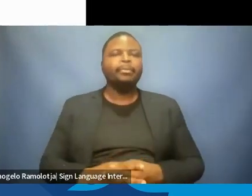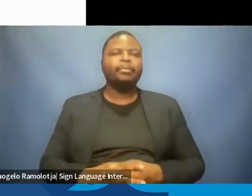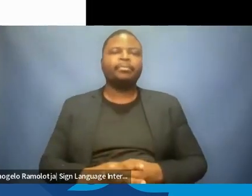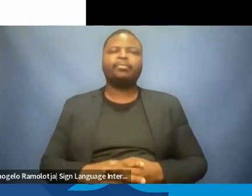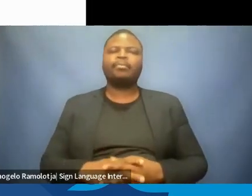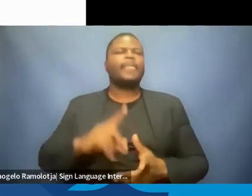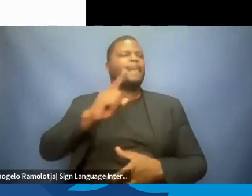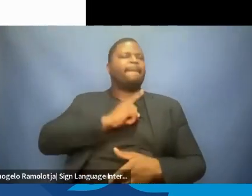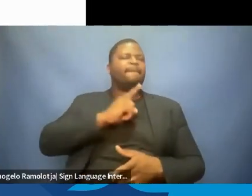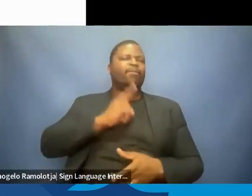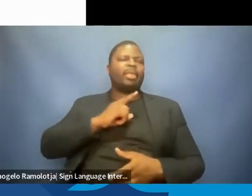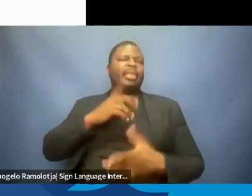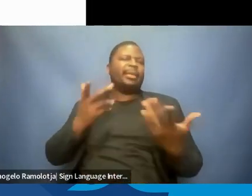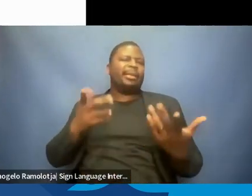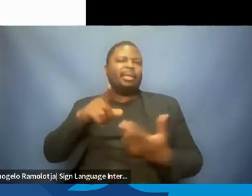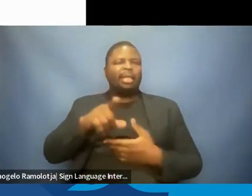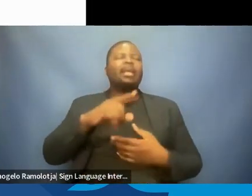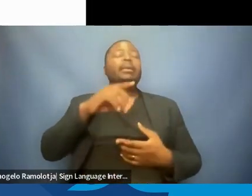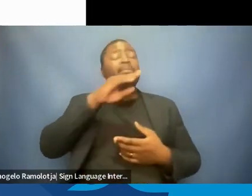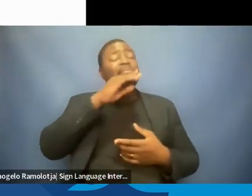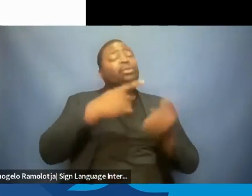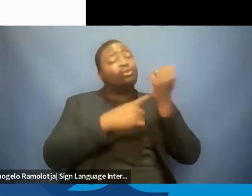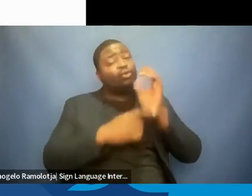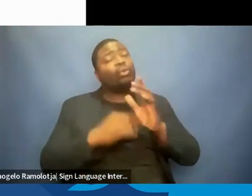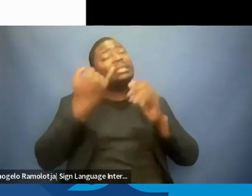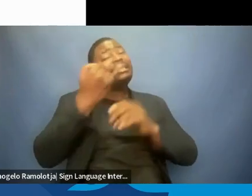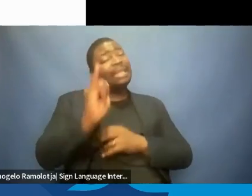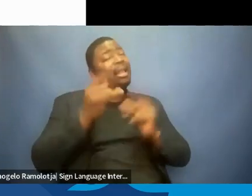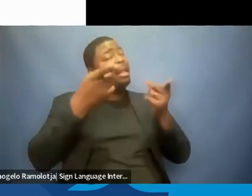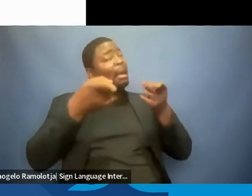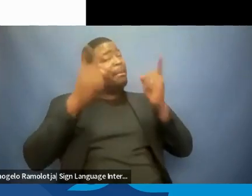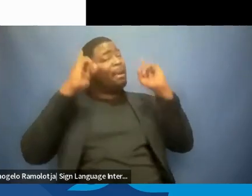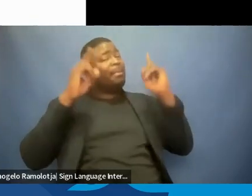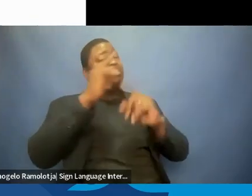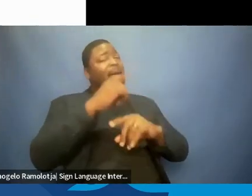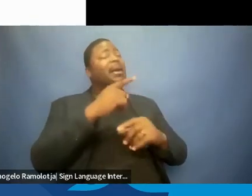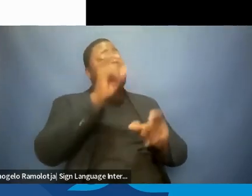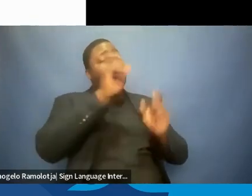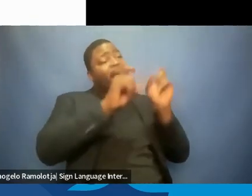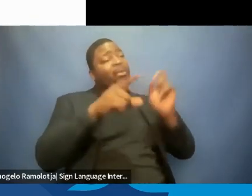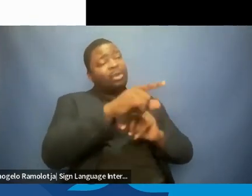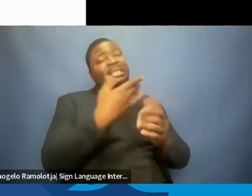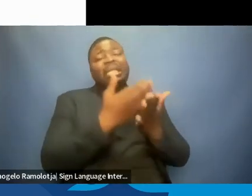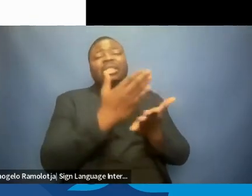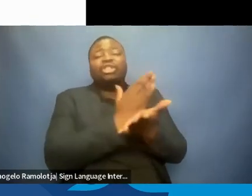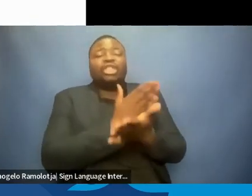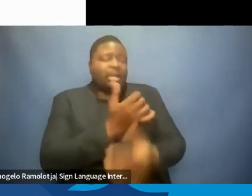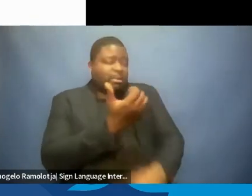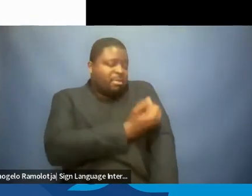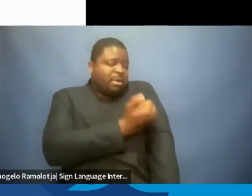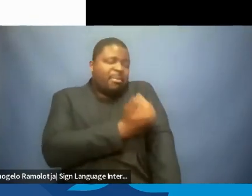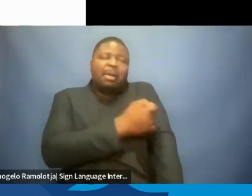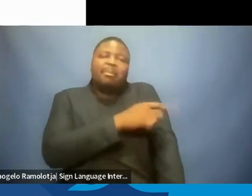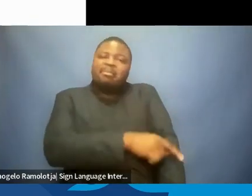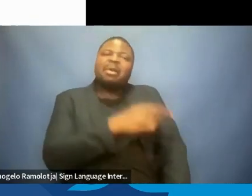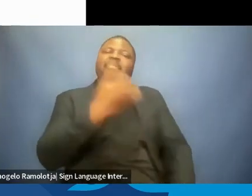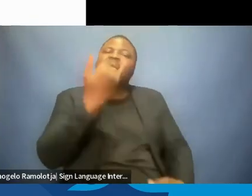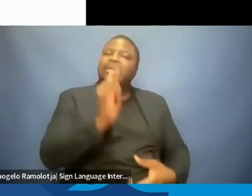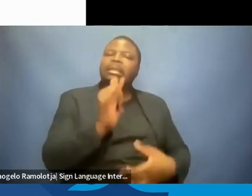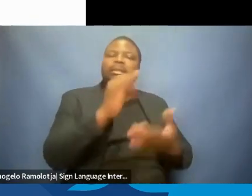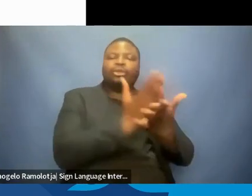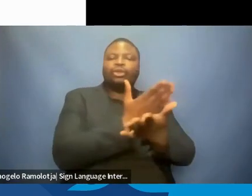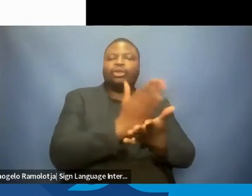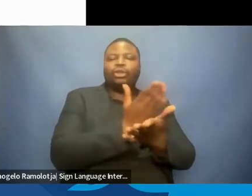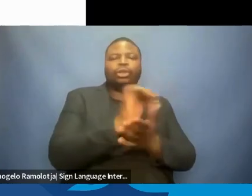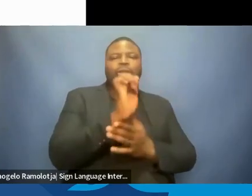that abscesses were the most commonly reported complaint. And so why is this significant? It shows us that there are